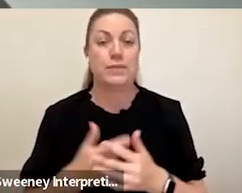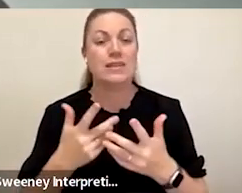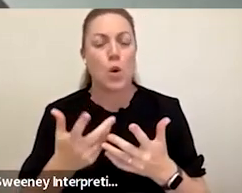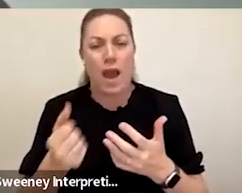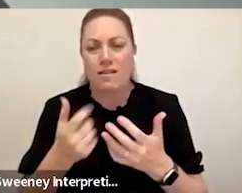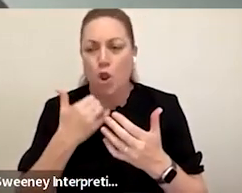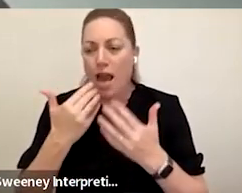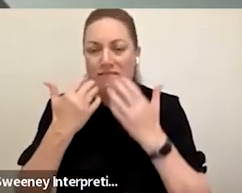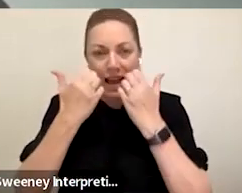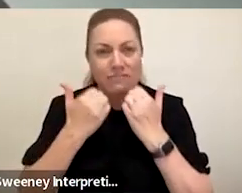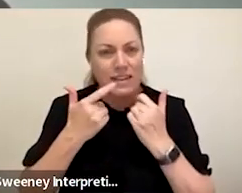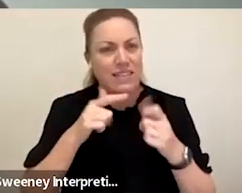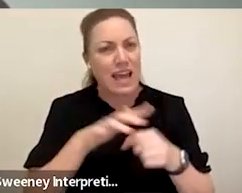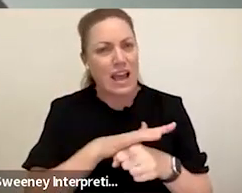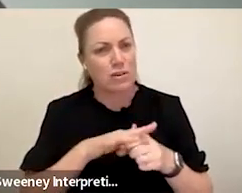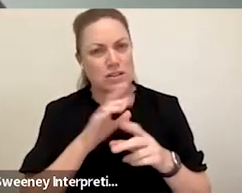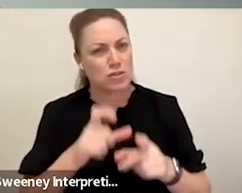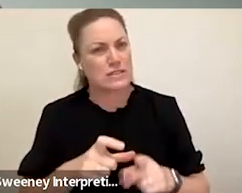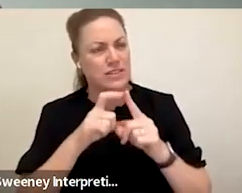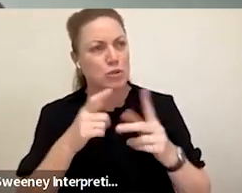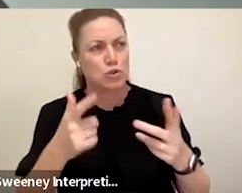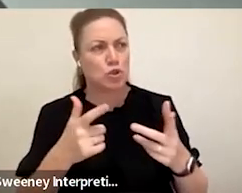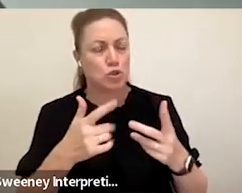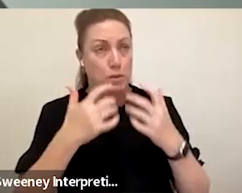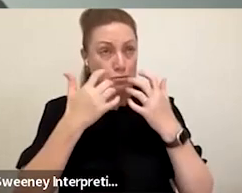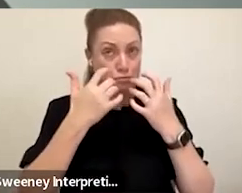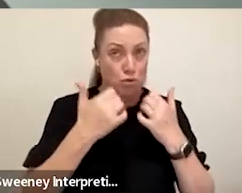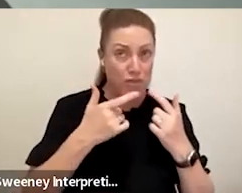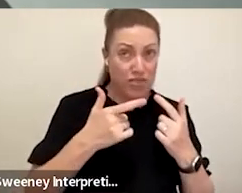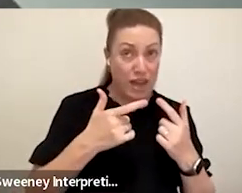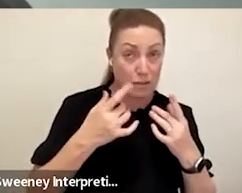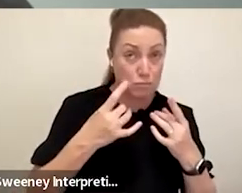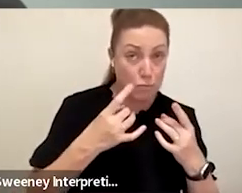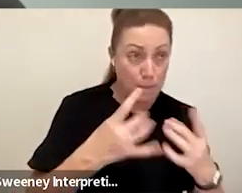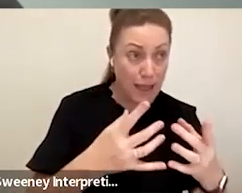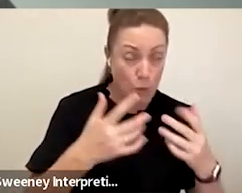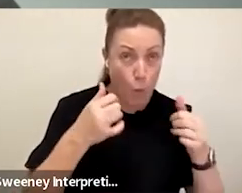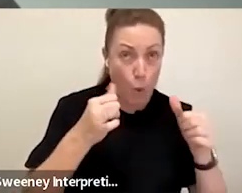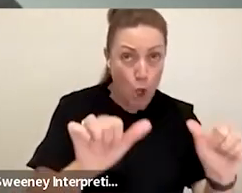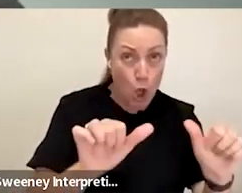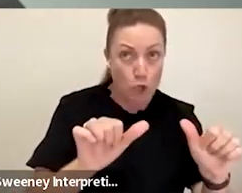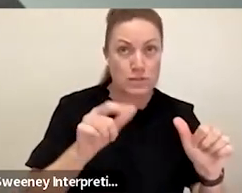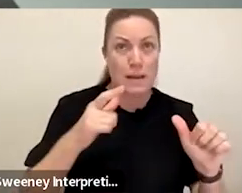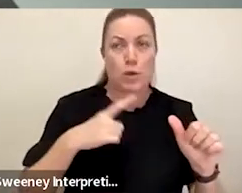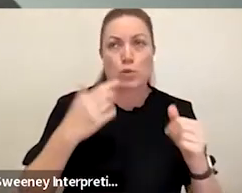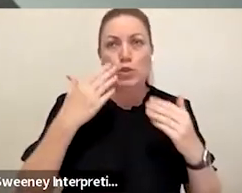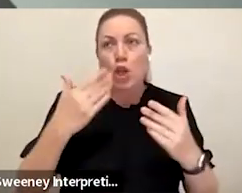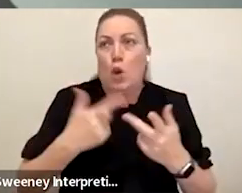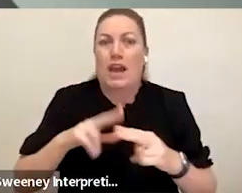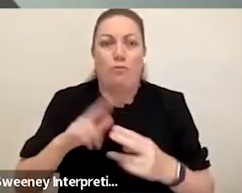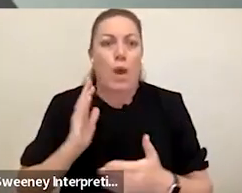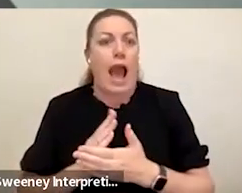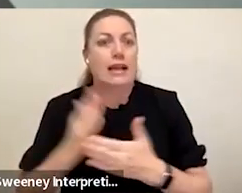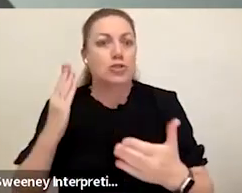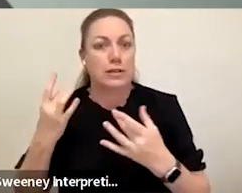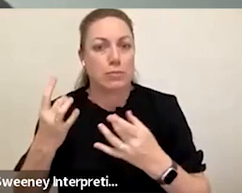So it's really difficult to prove that preparedness works if we don't measure how prepared we are. Through our national surveys, we've been painting a